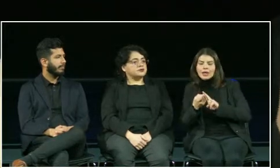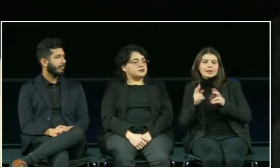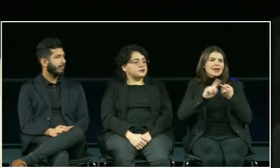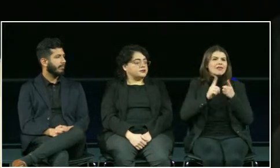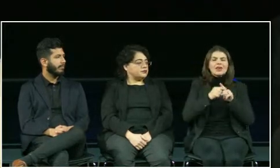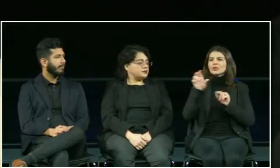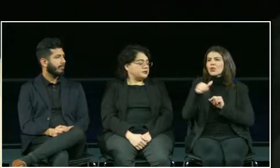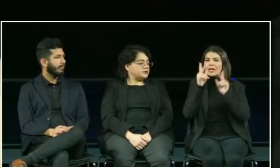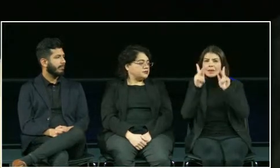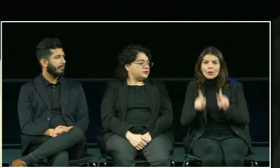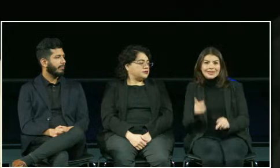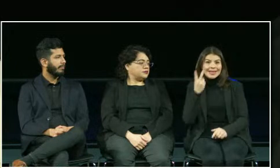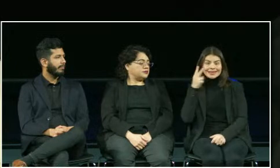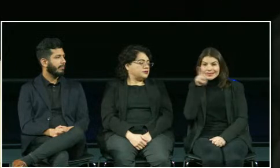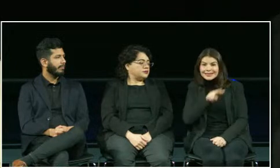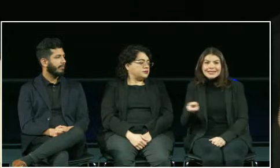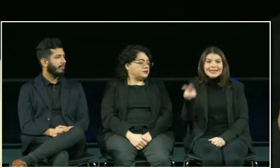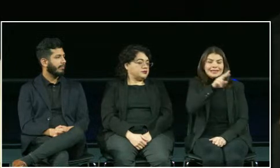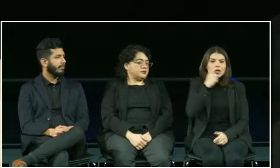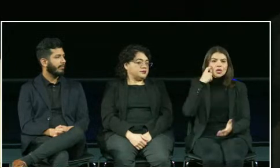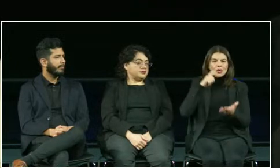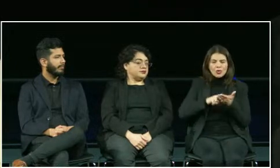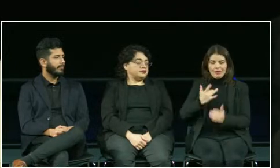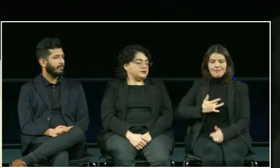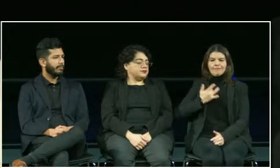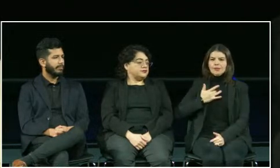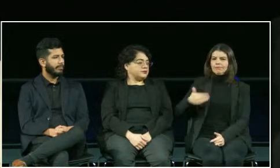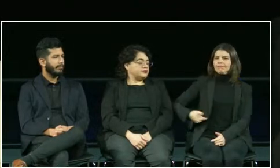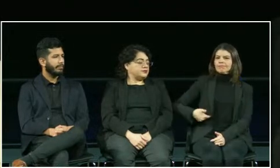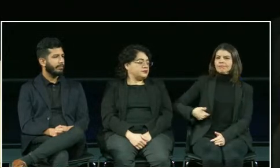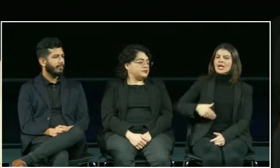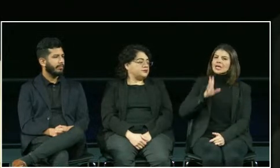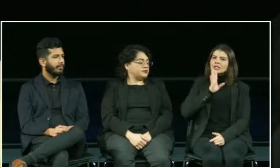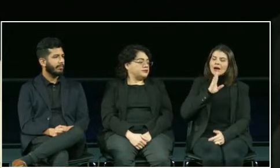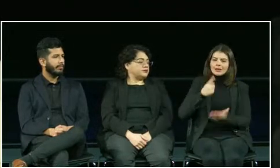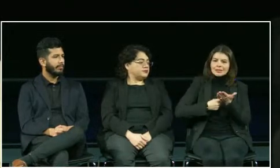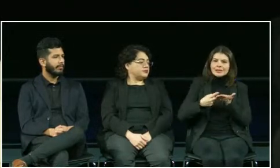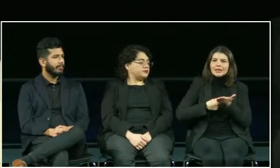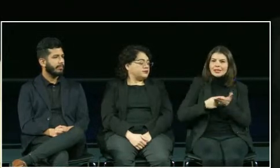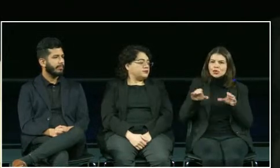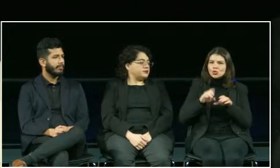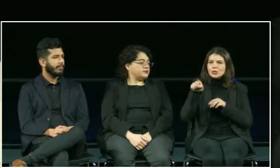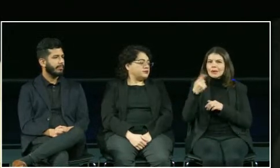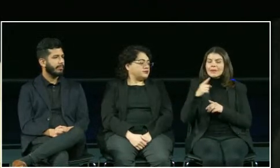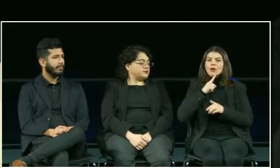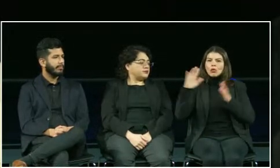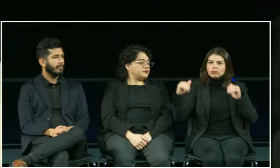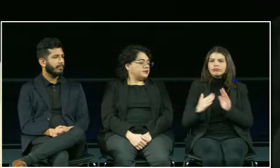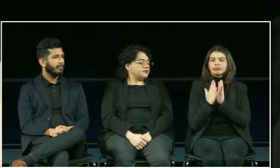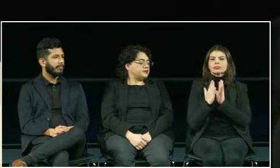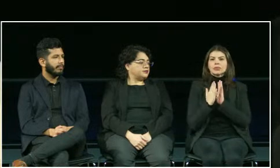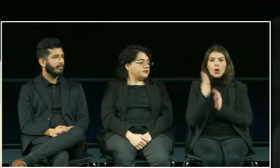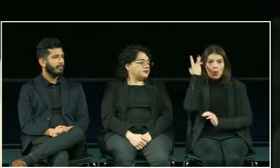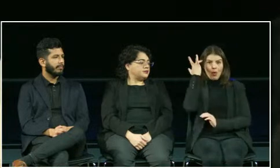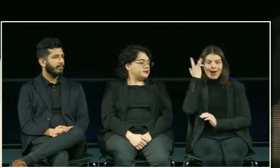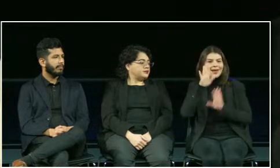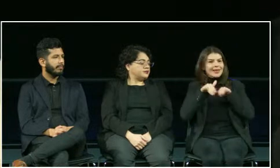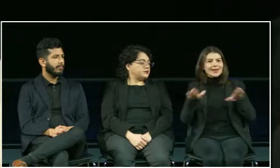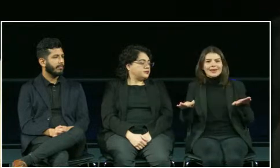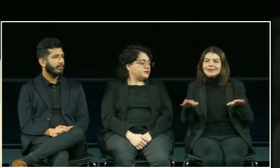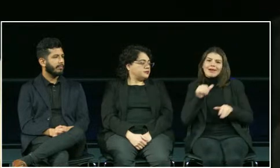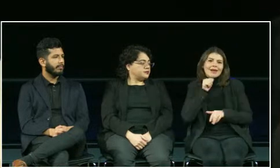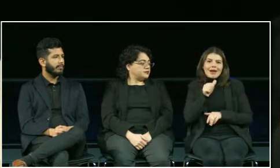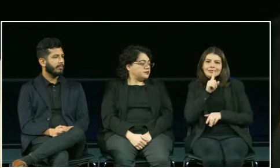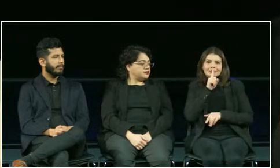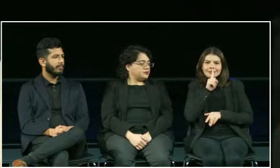or anyone who sees or senses this, talk about it or do something about it or address it, because the kids are not going to